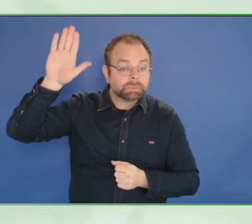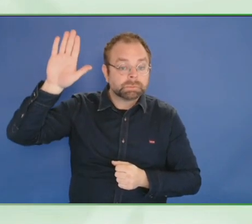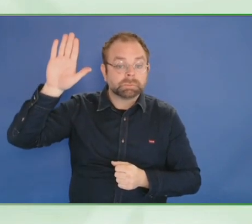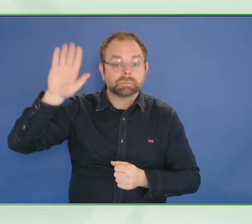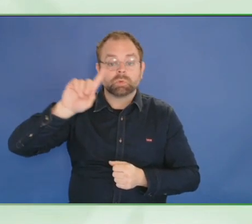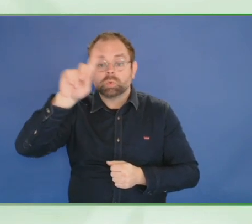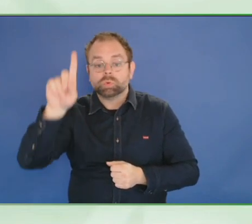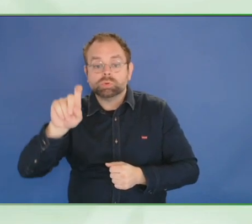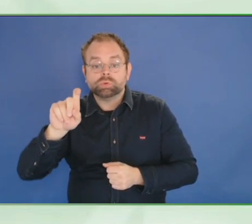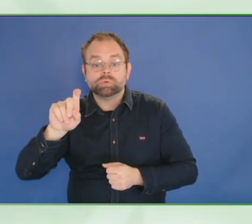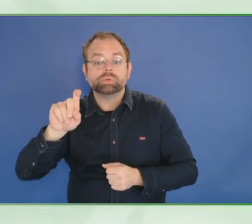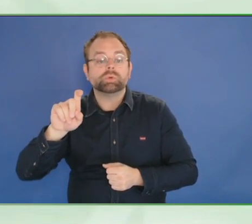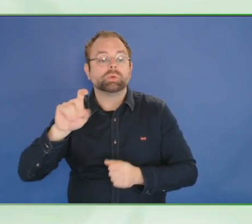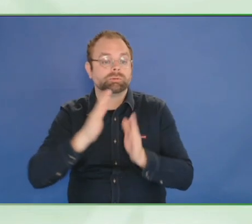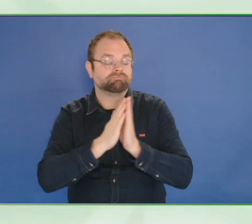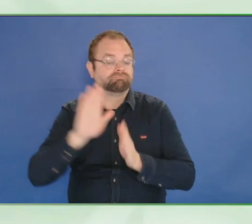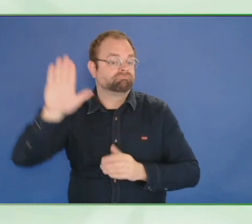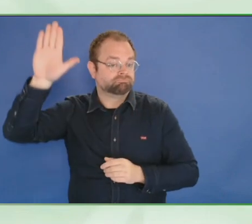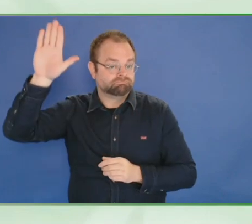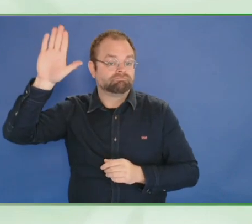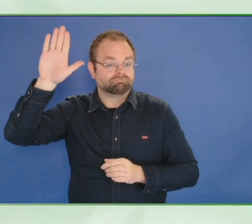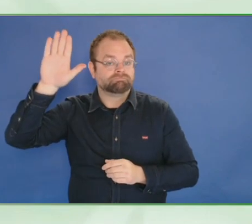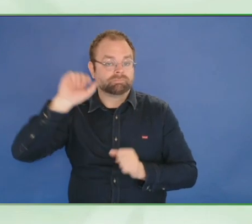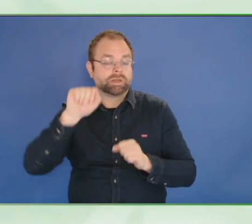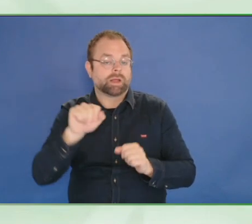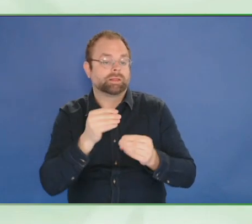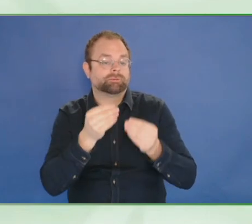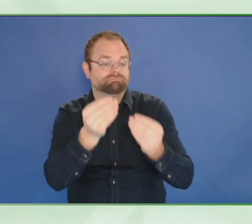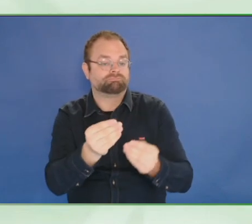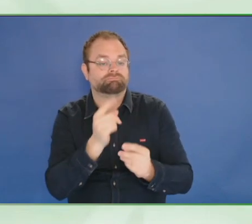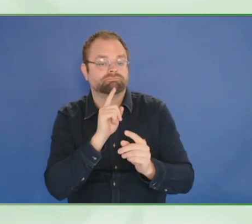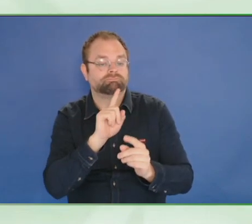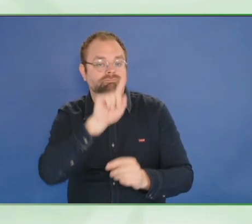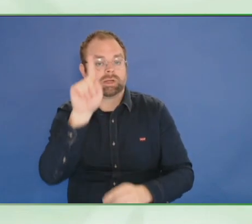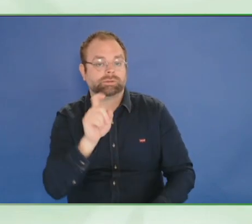to have someone answer it.